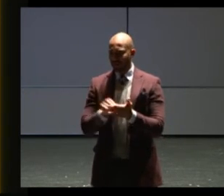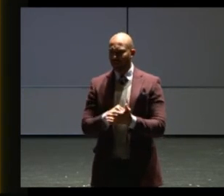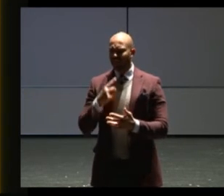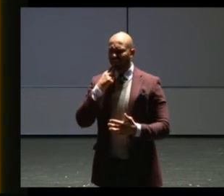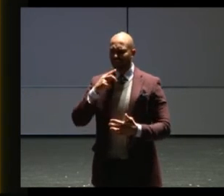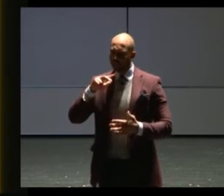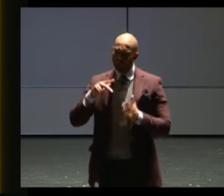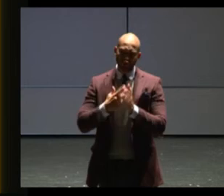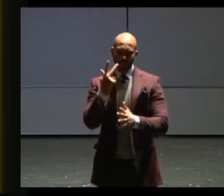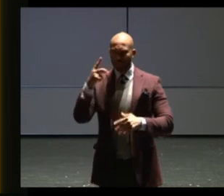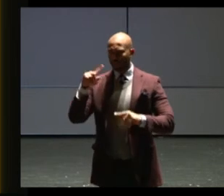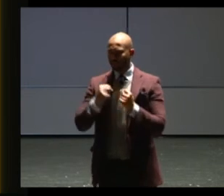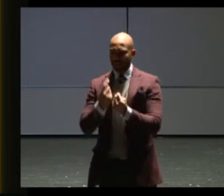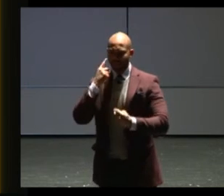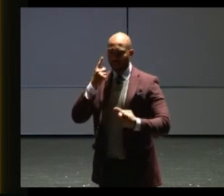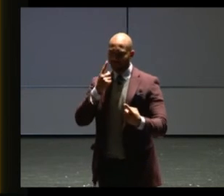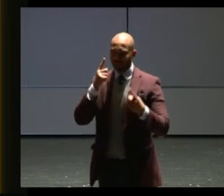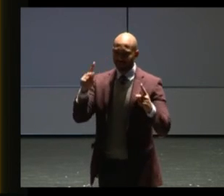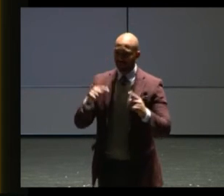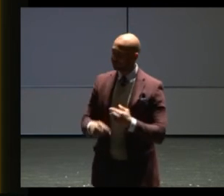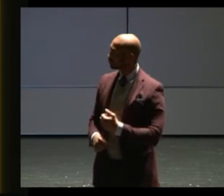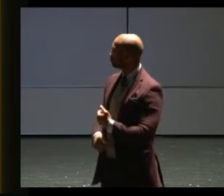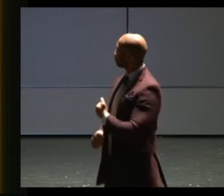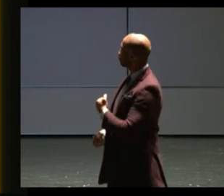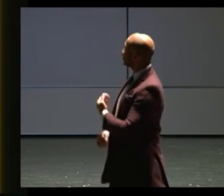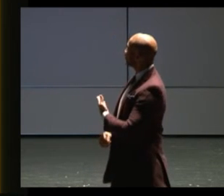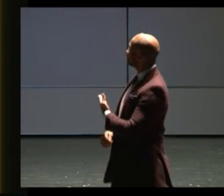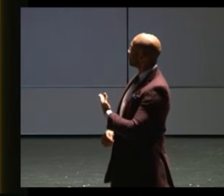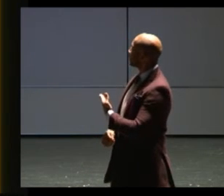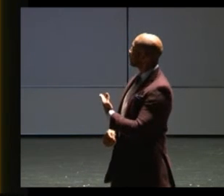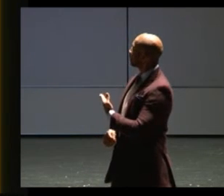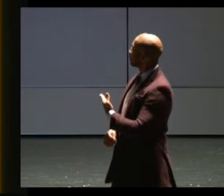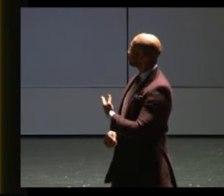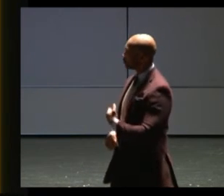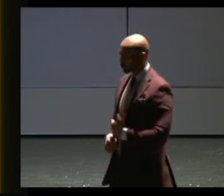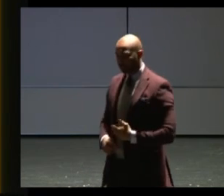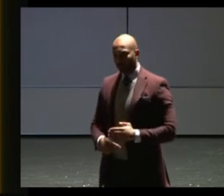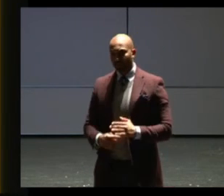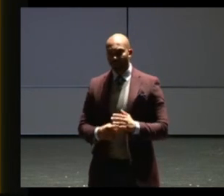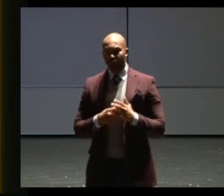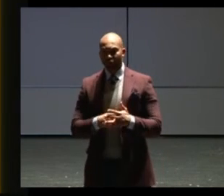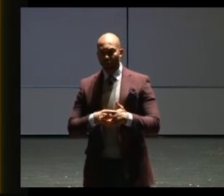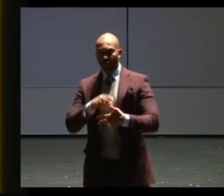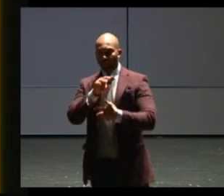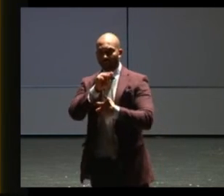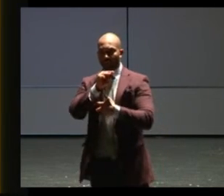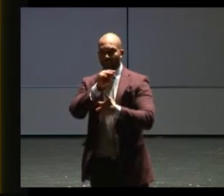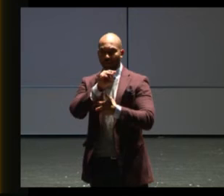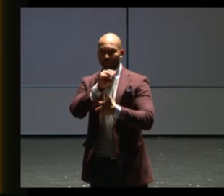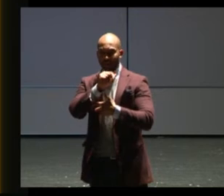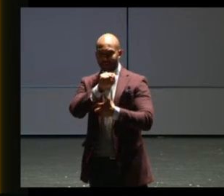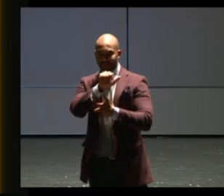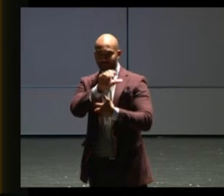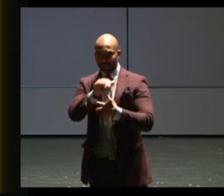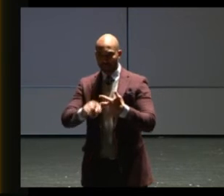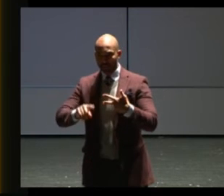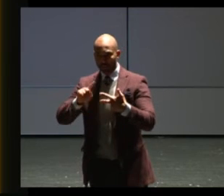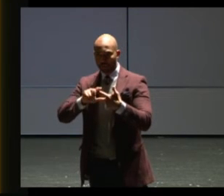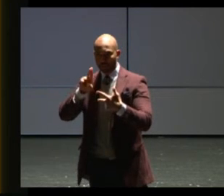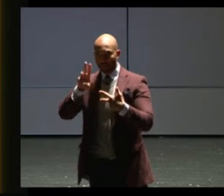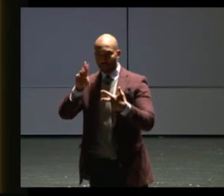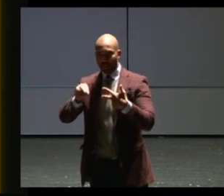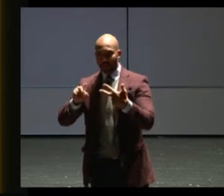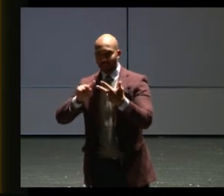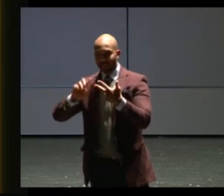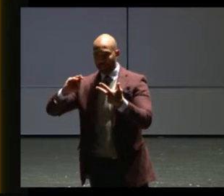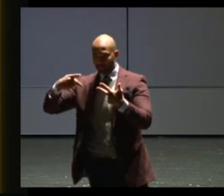Success, and it shows the exponential power of MATC, UWM, and MPS working together. We